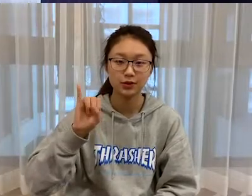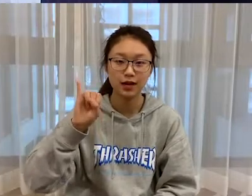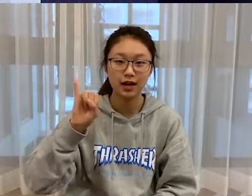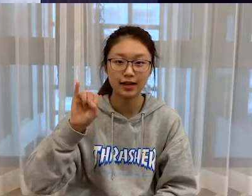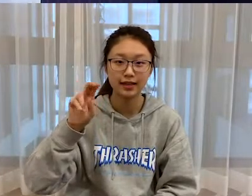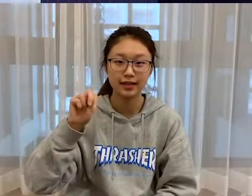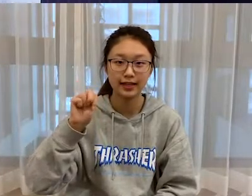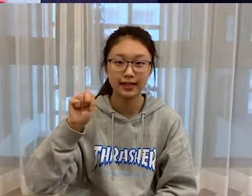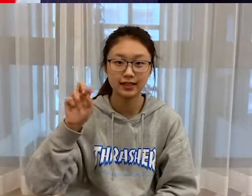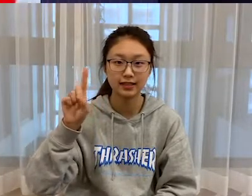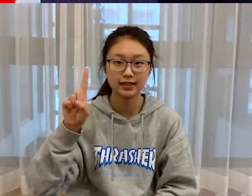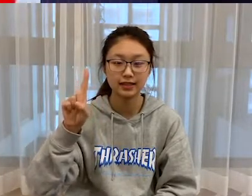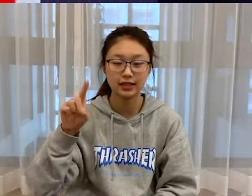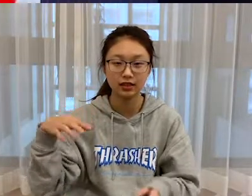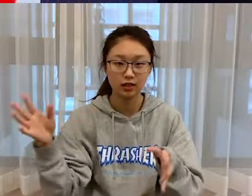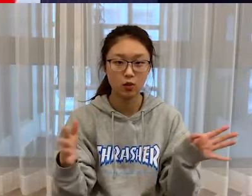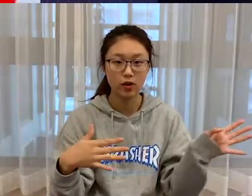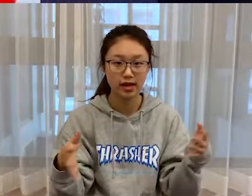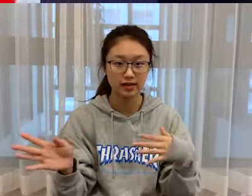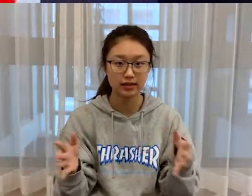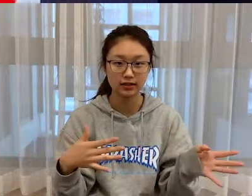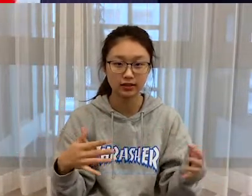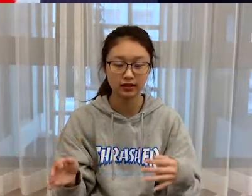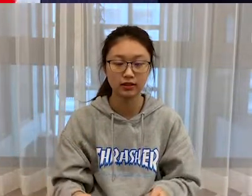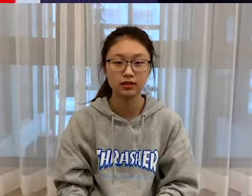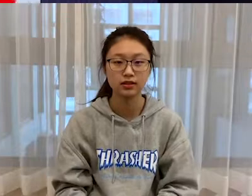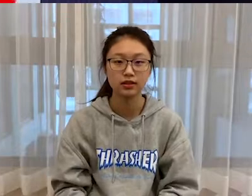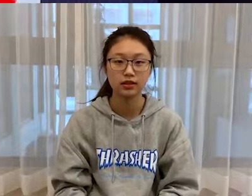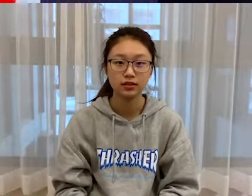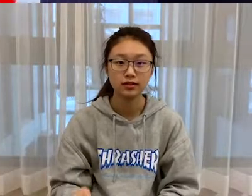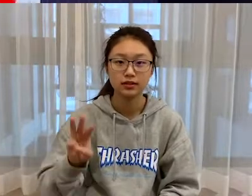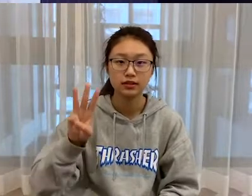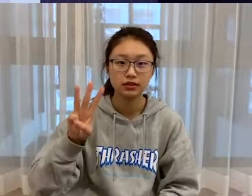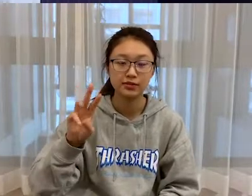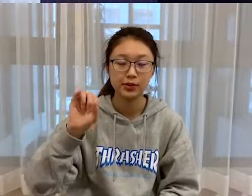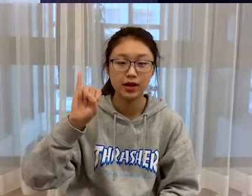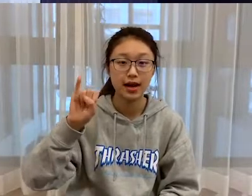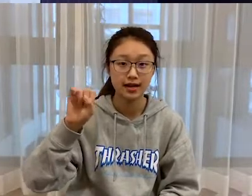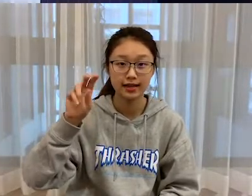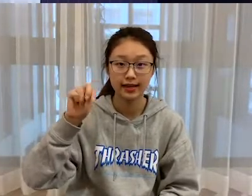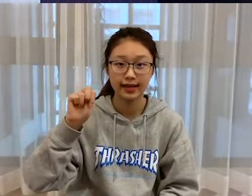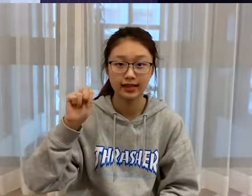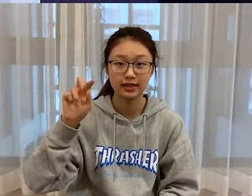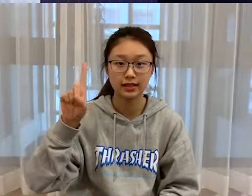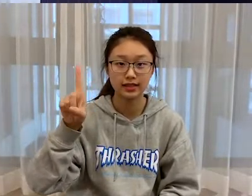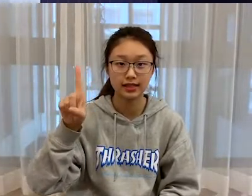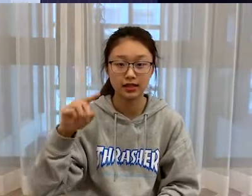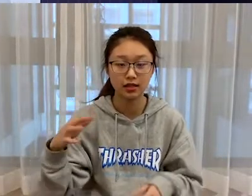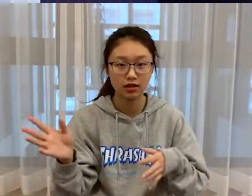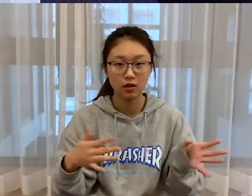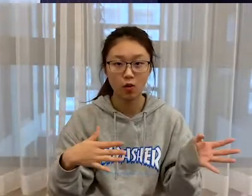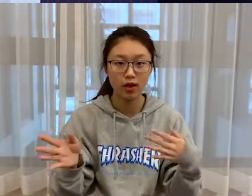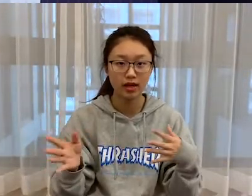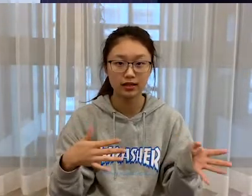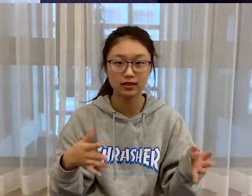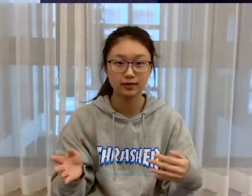factor is pronounced as feng. Feng and it can mean wind or tendency to do something. For example,